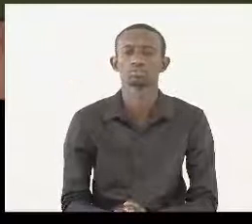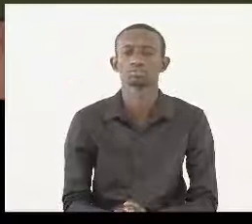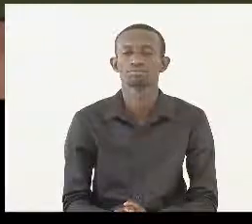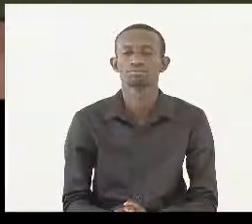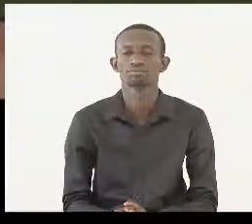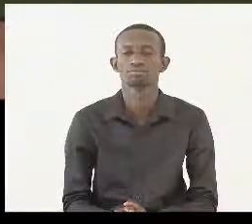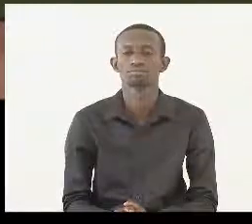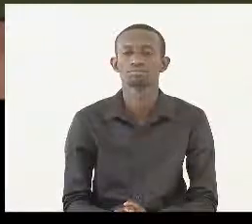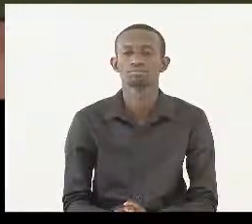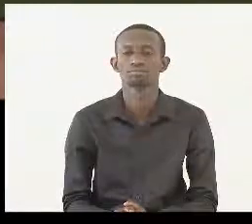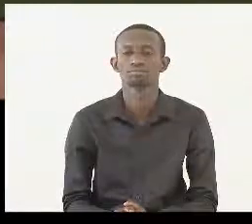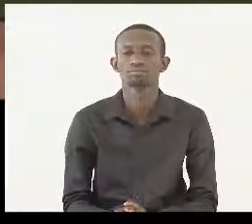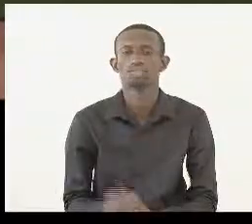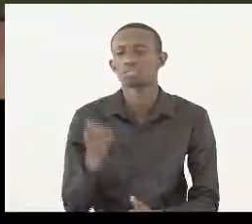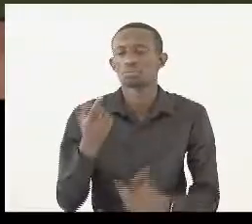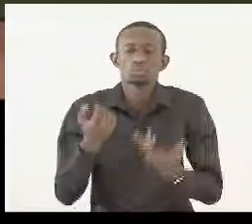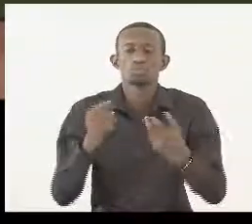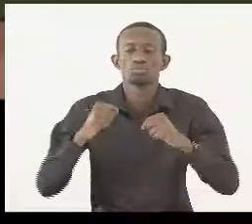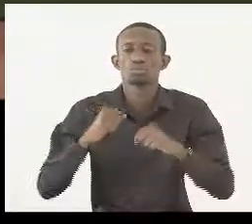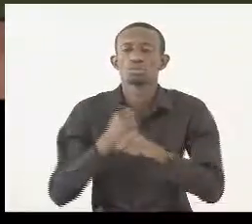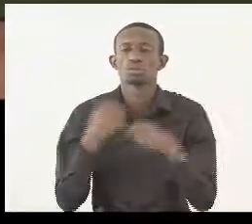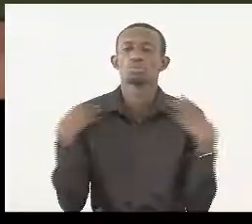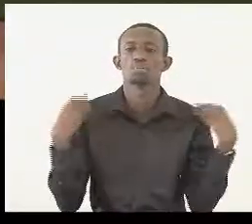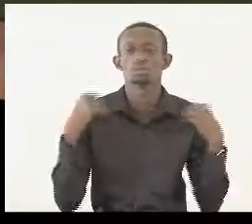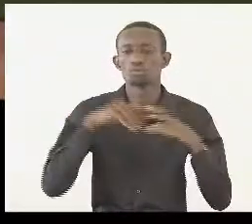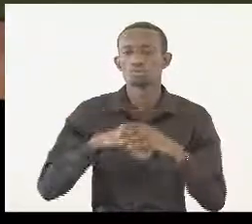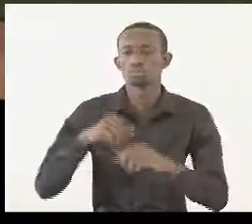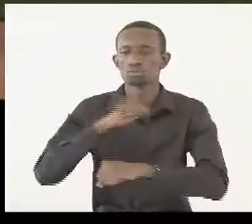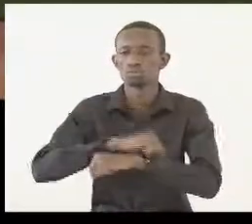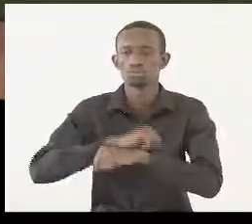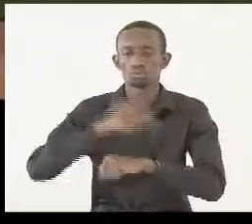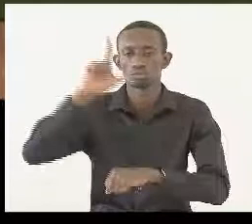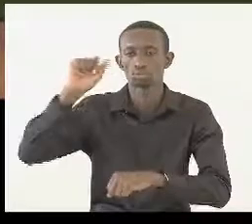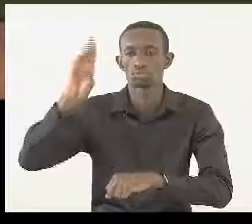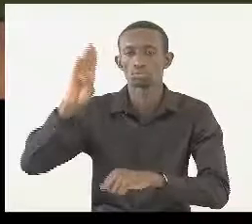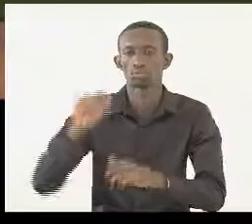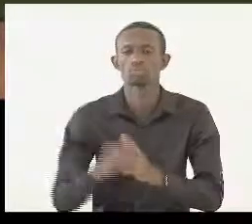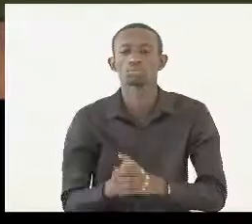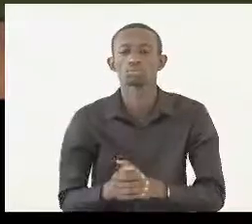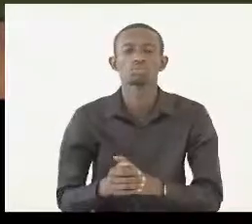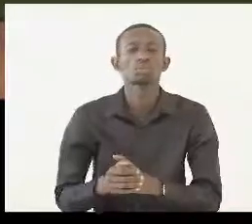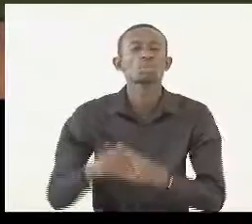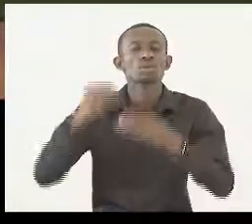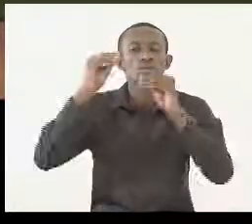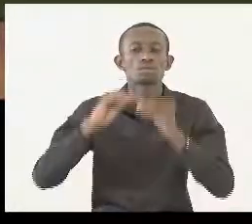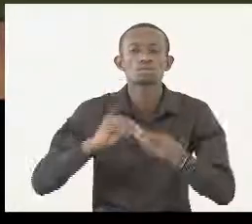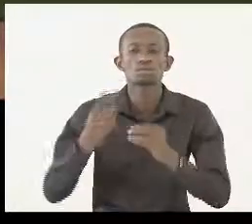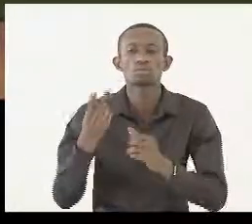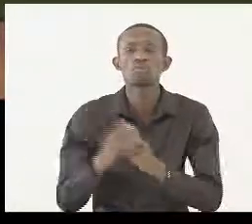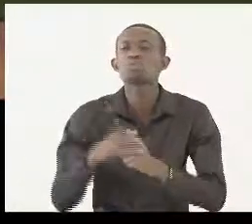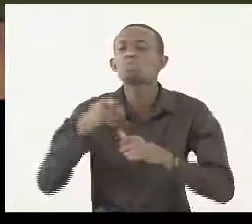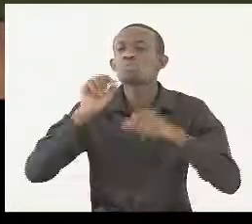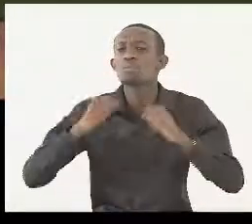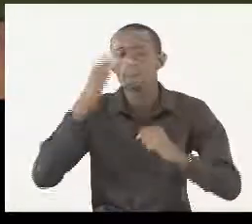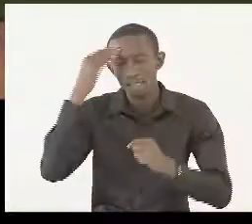something you can do in a school laboratory, because it is very dangerous. And number 2, you should be able to describe